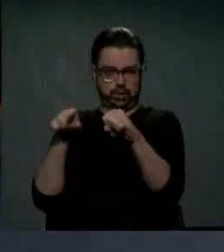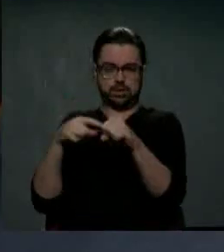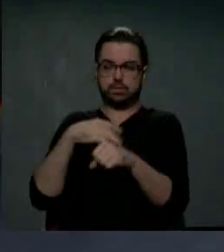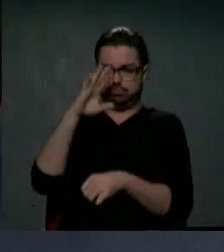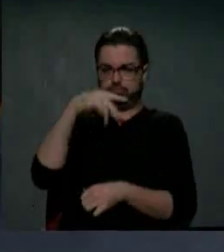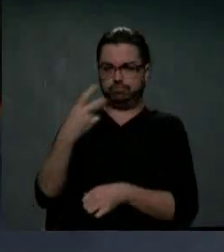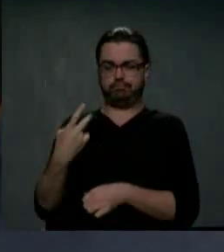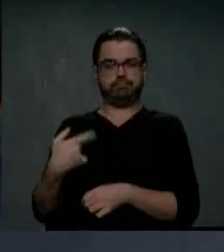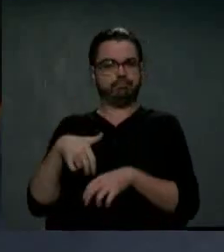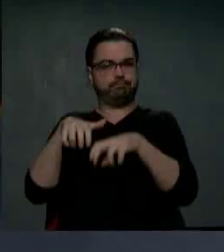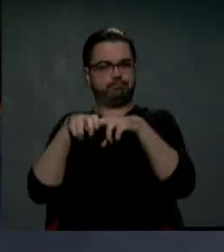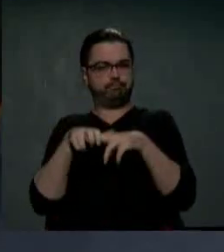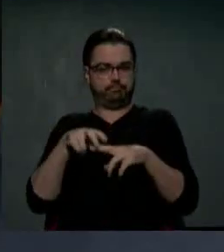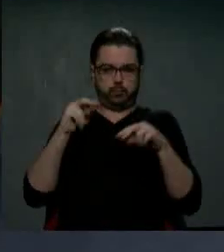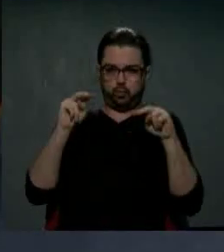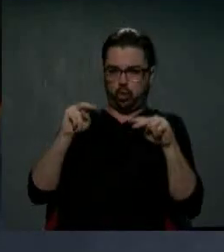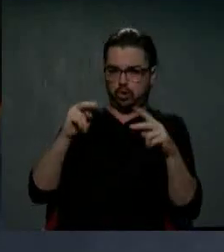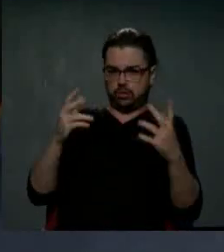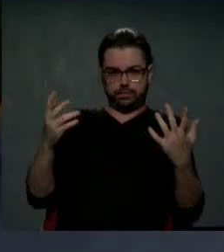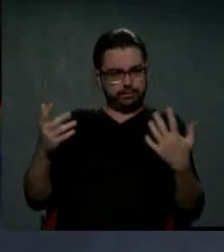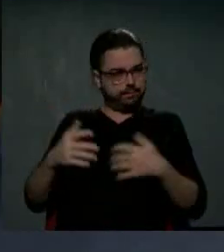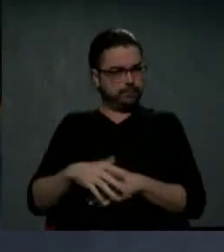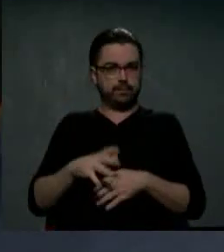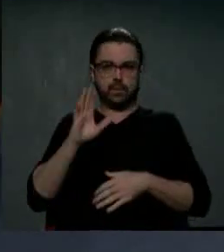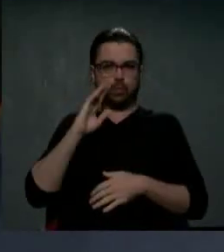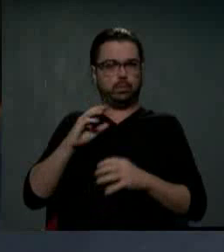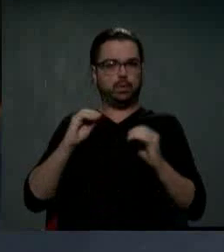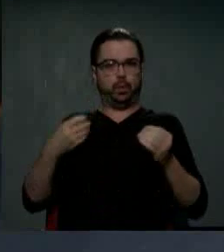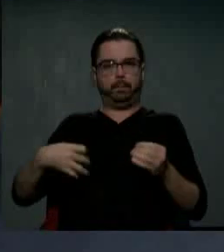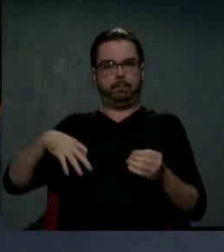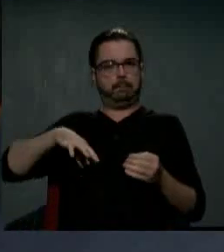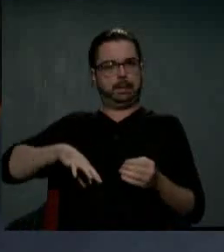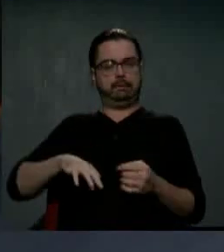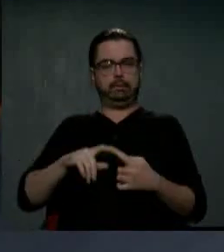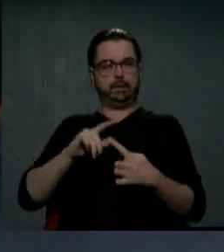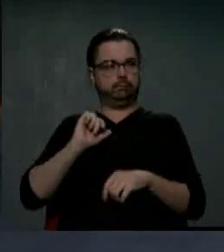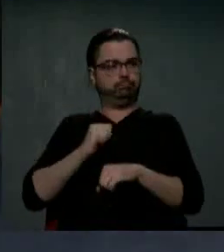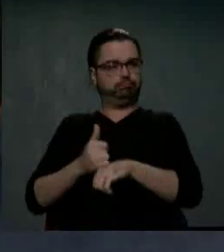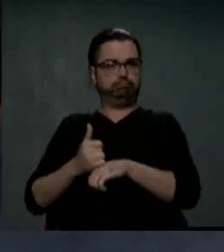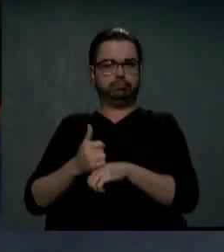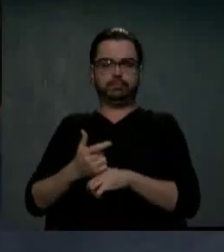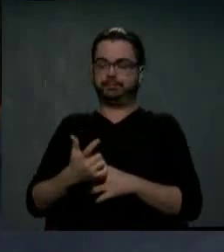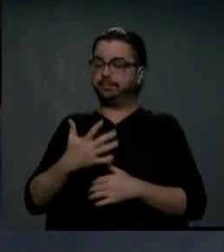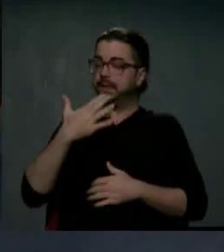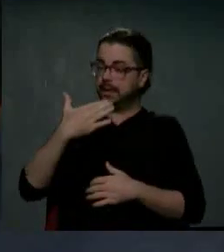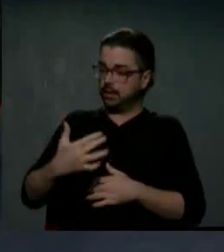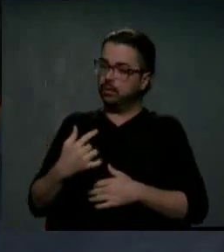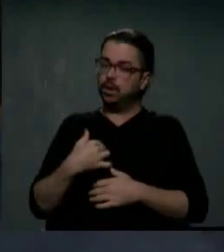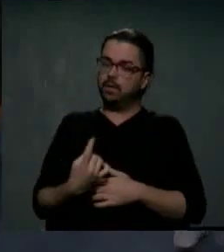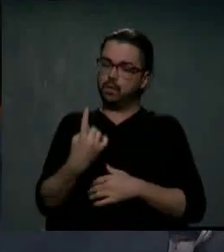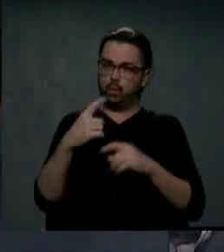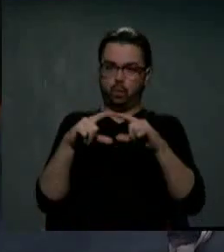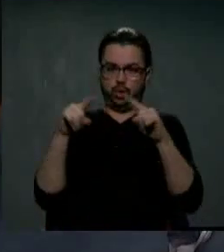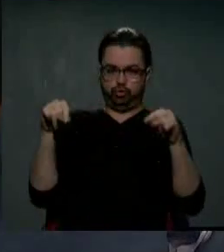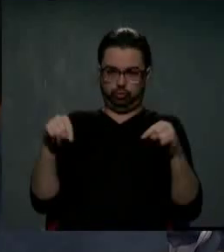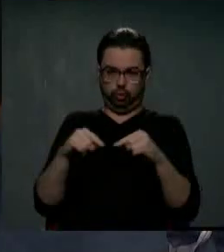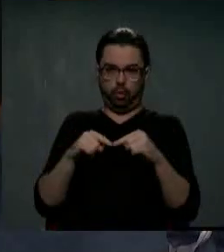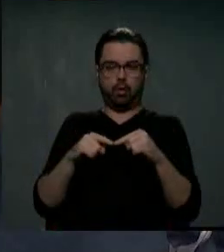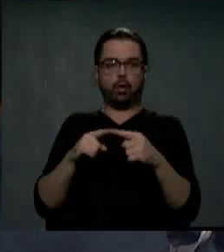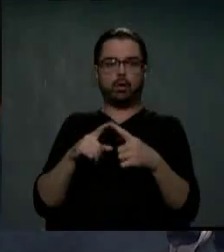watched. There would be no usage. Thank you very much. We do have one card